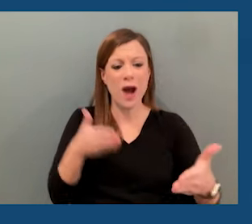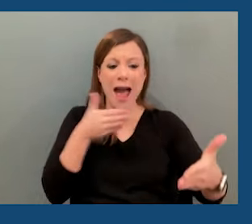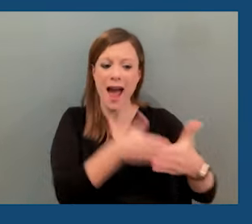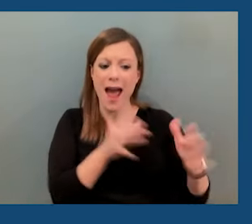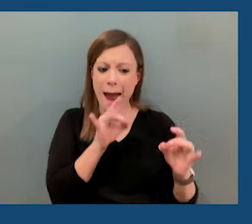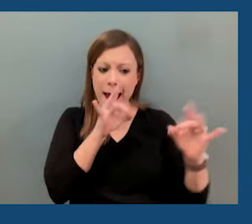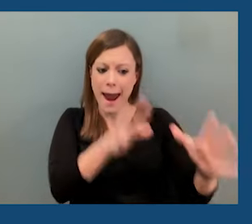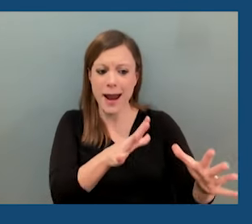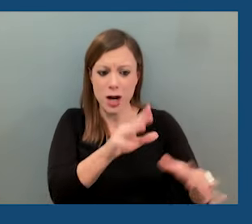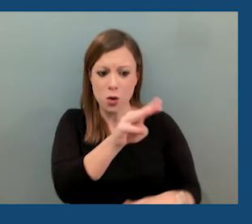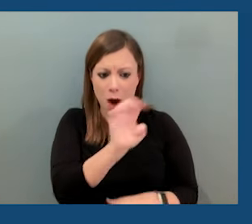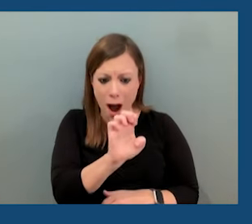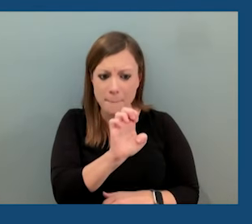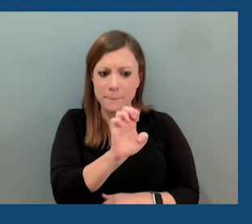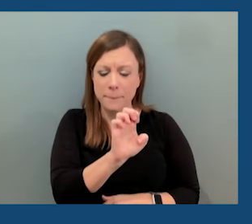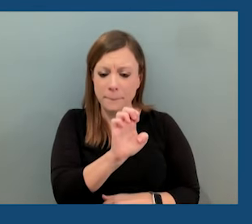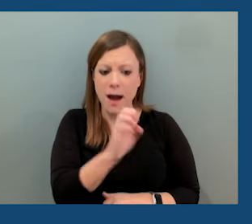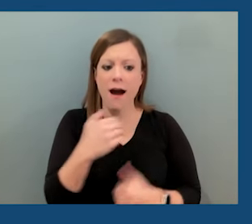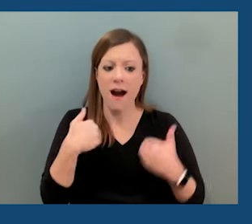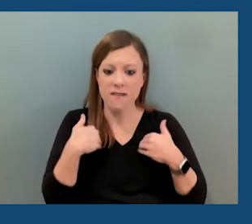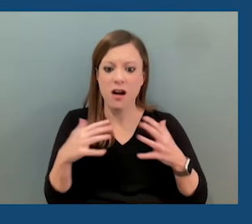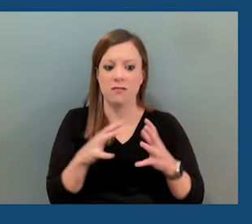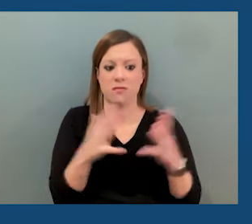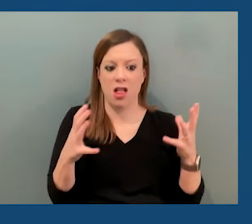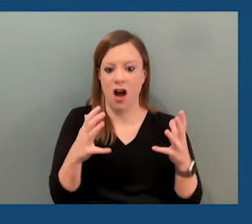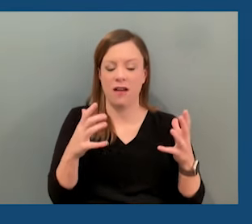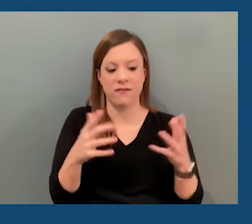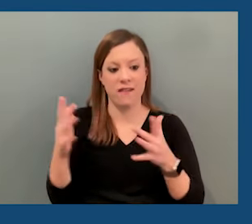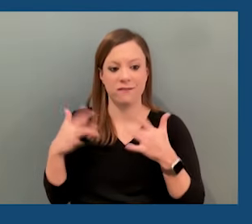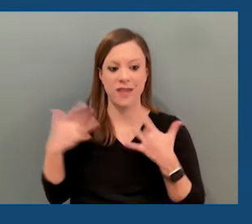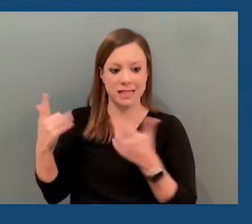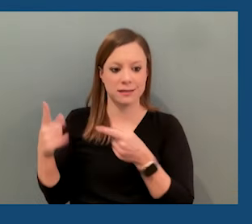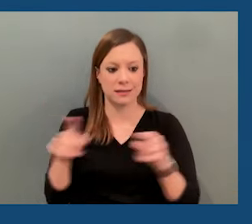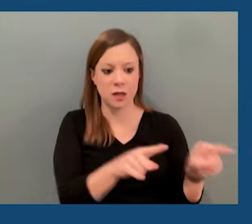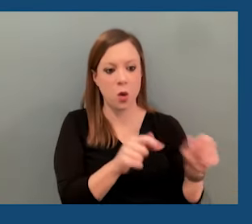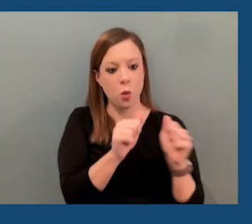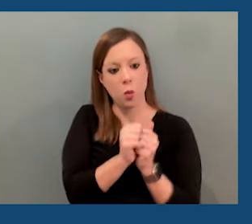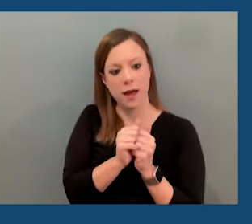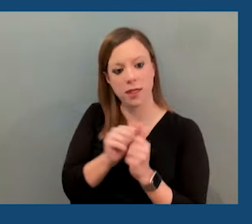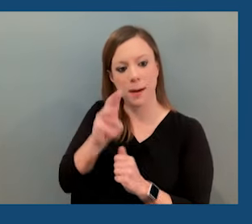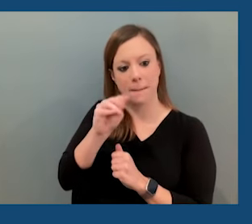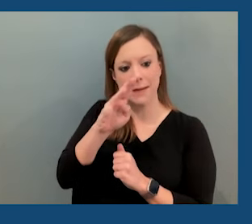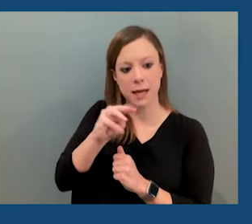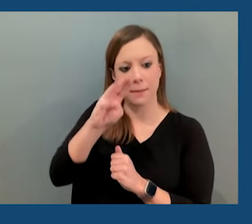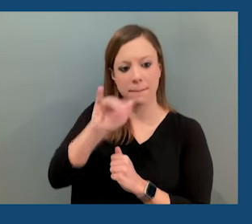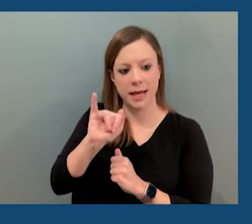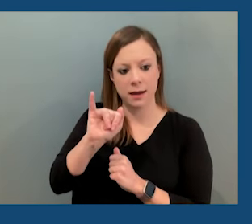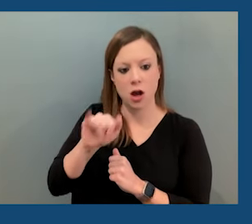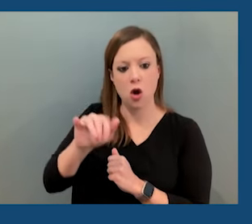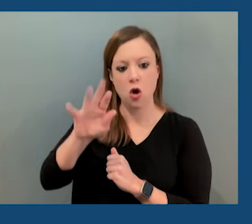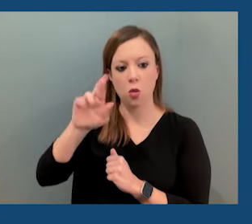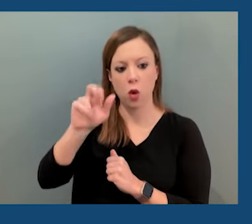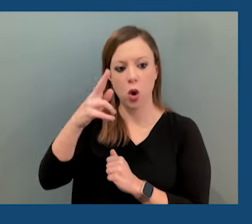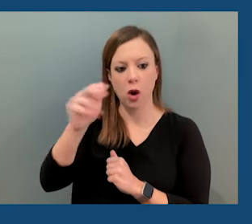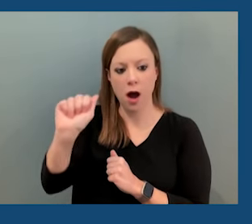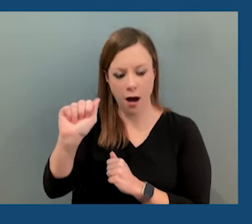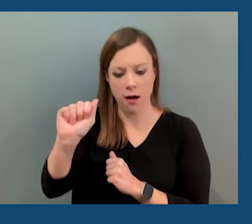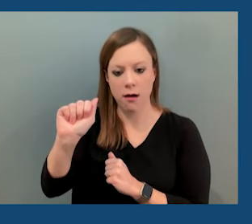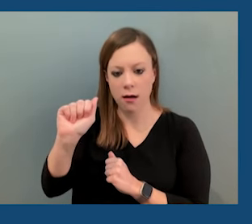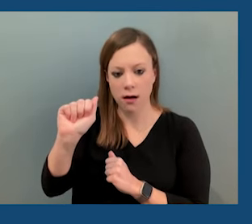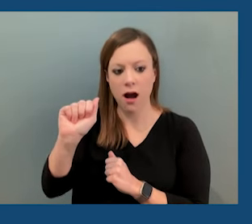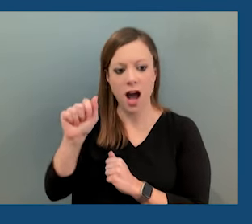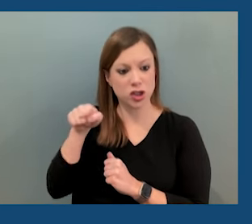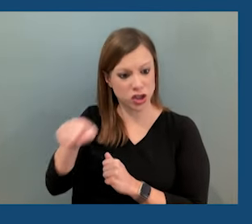here, Amy Rocha, and she's, I just had her in New York City talk about what she's doing to fight hate crimes here in